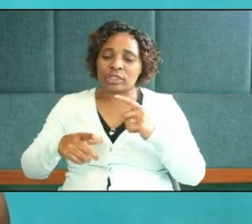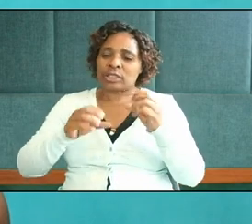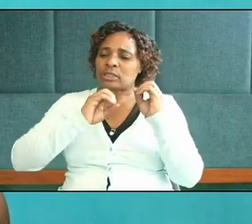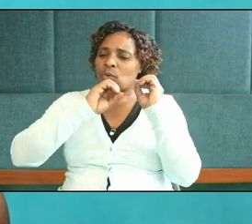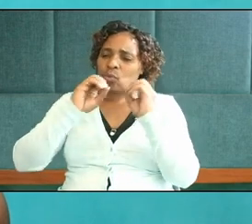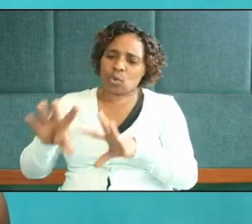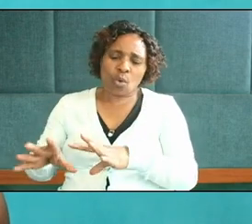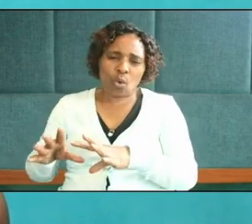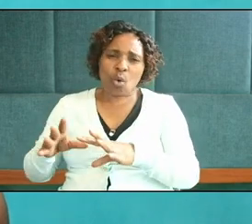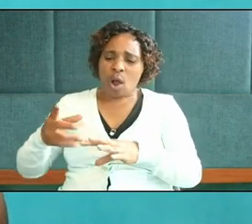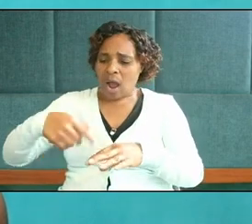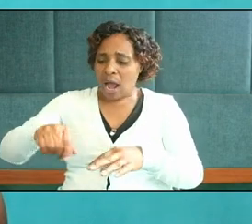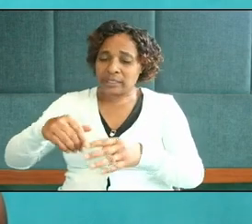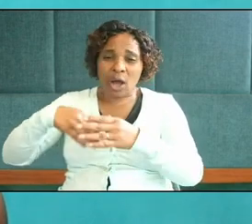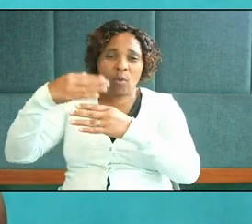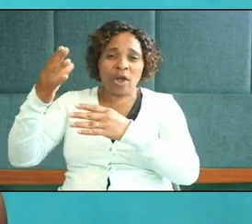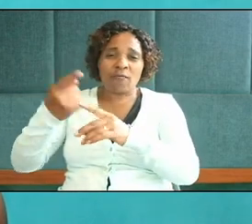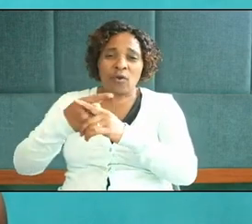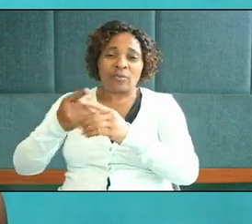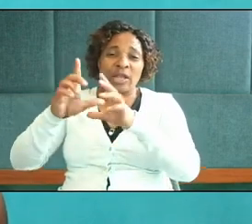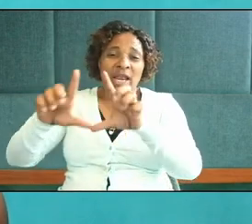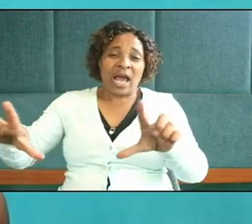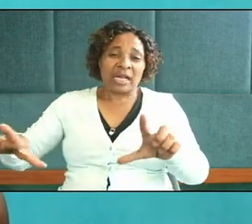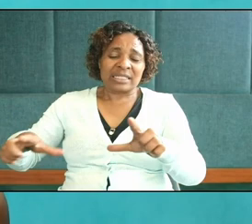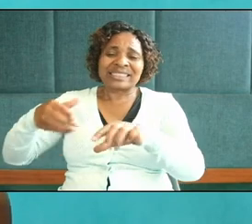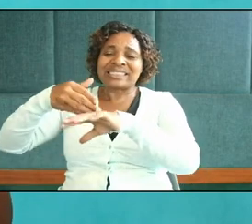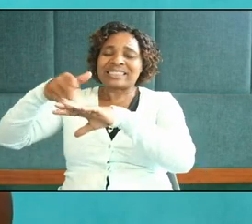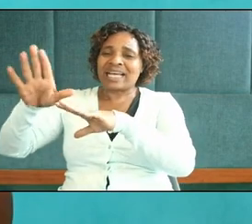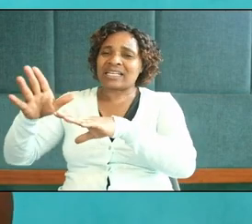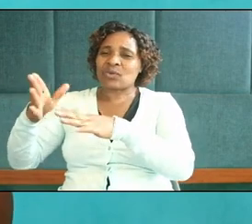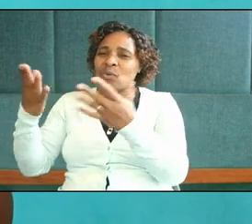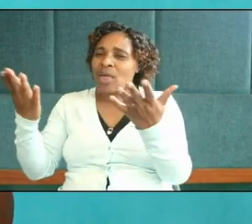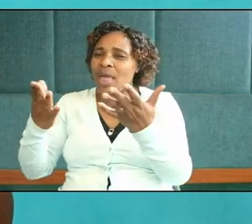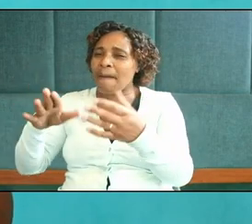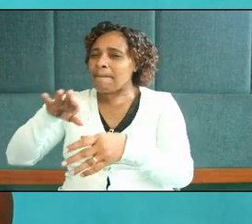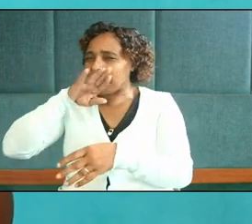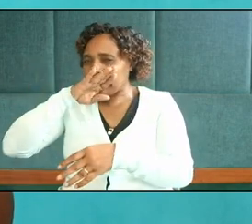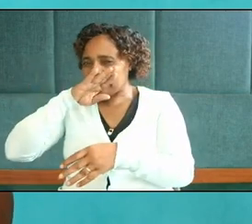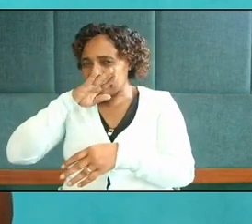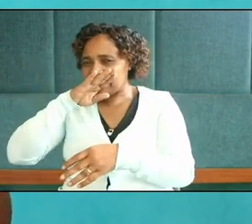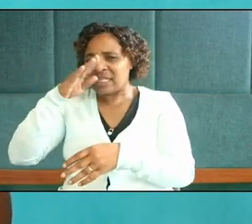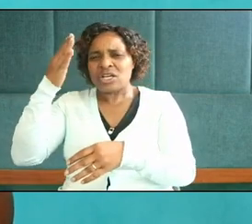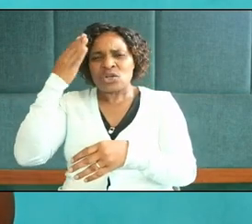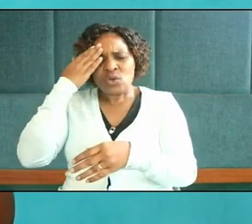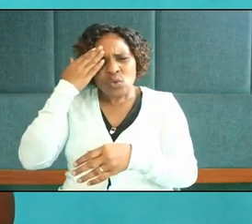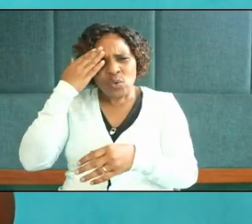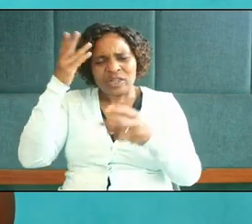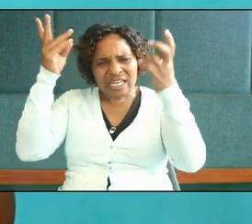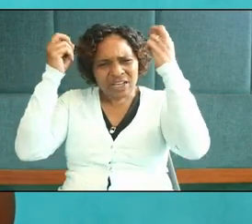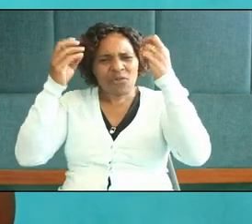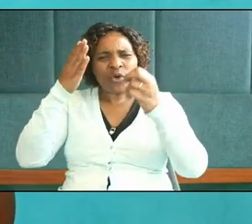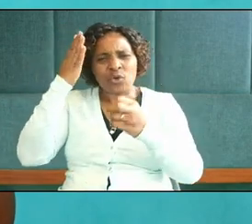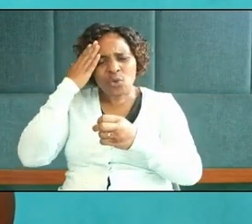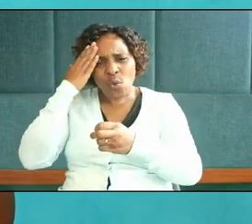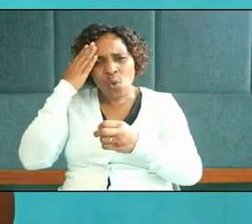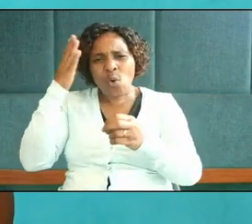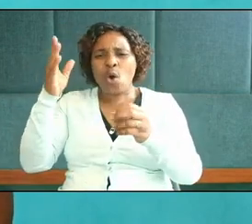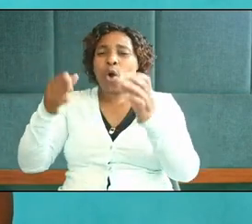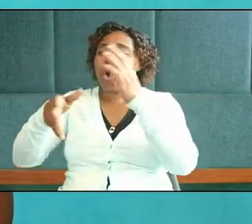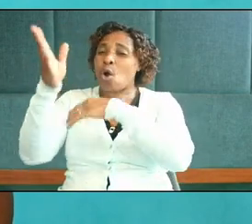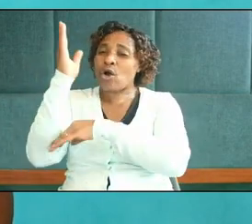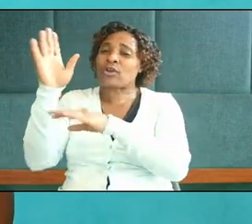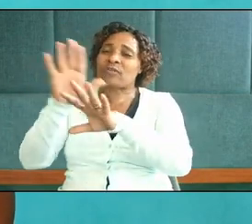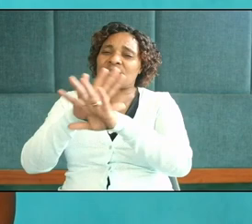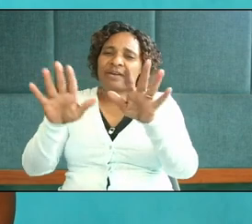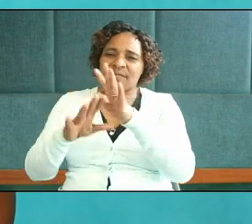away from this land. At least send us to pigs. They already knew that he is the Lord over everything. So there's a difference